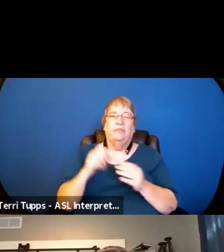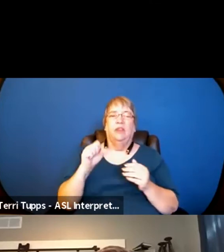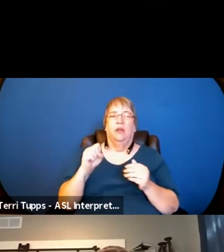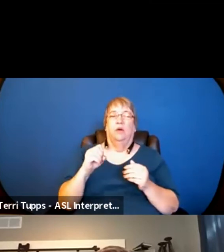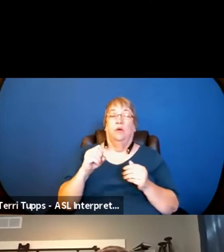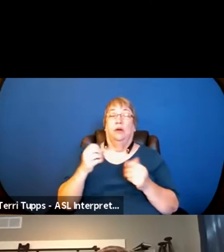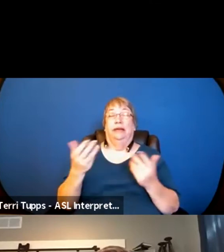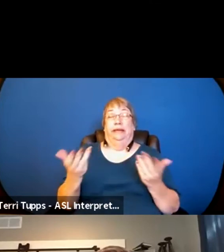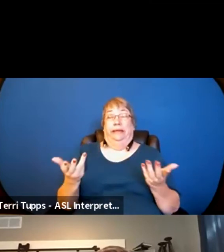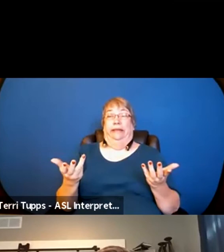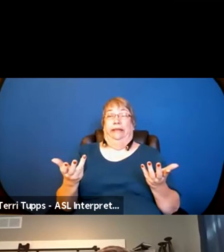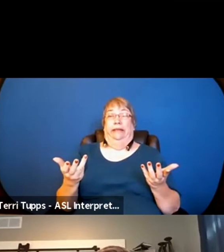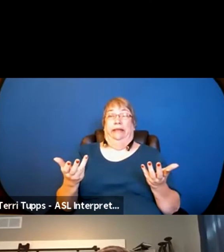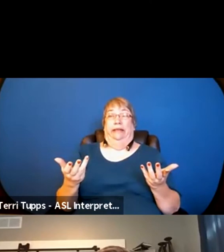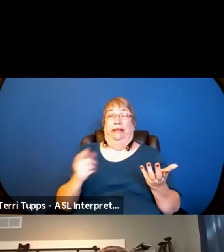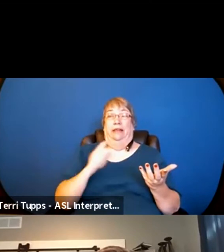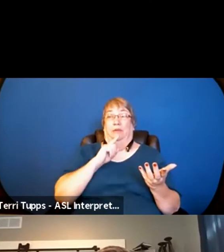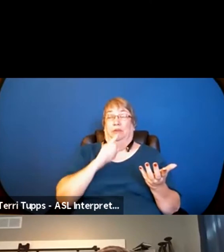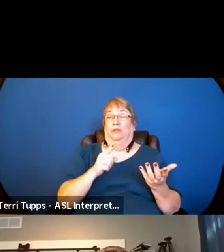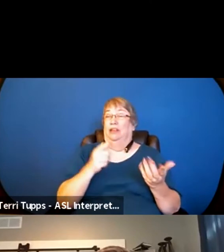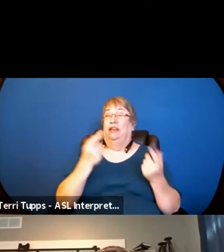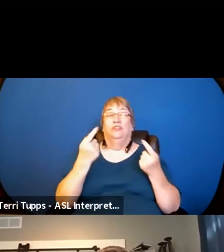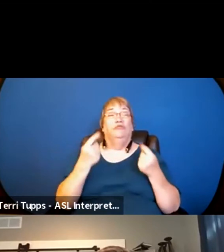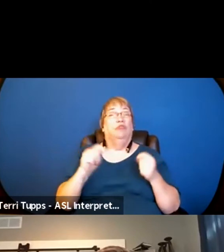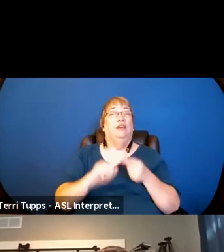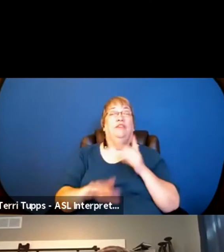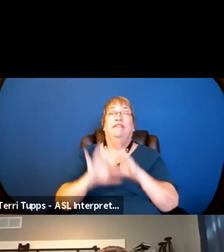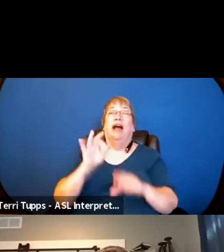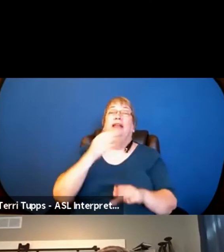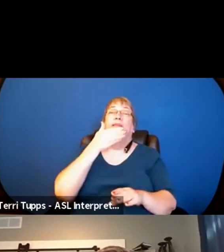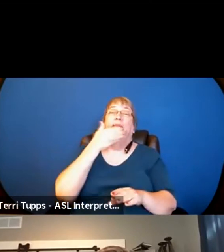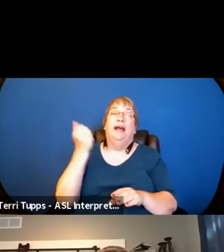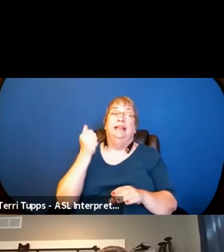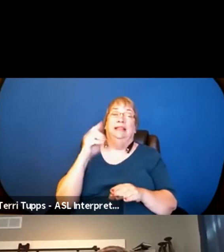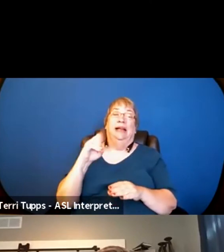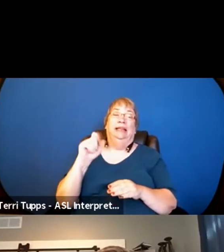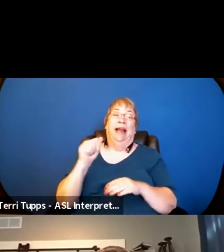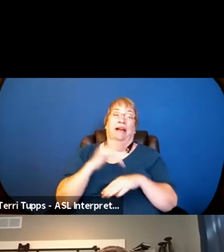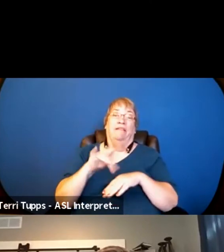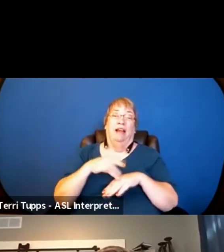yeah, so I mean, it was really just trying to use the best data that are available to answer the questions we had.